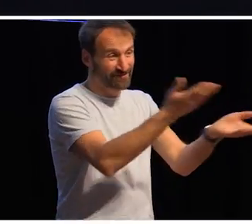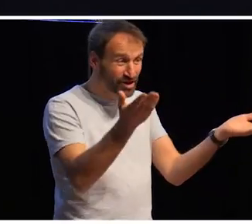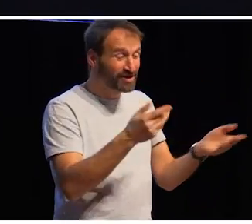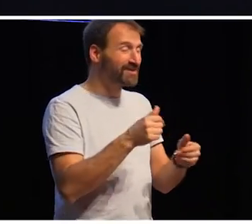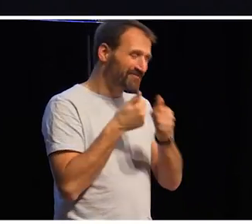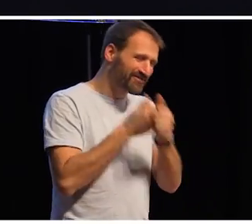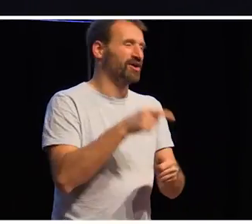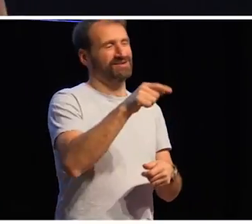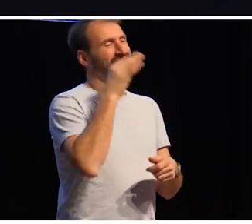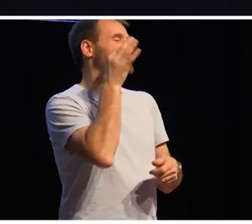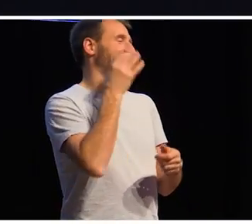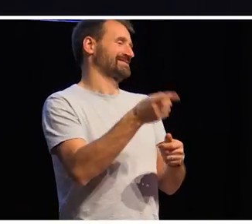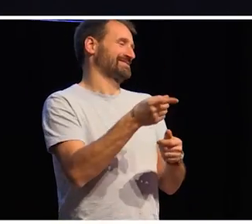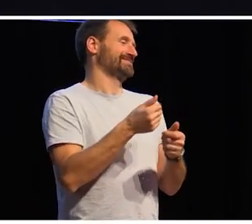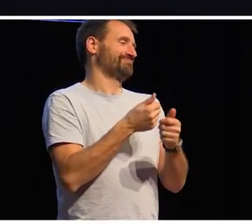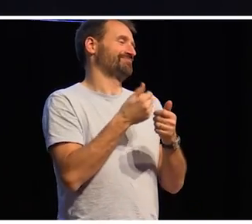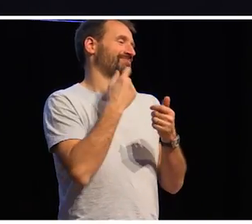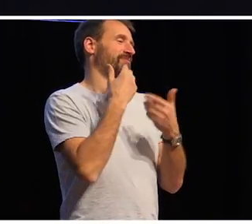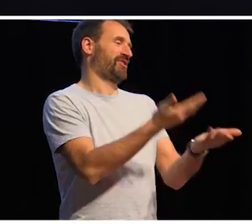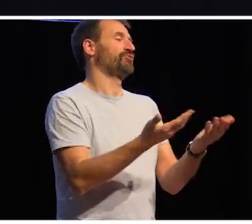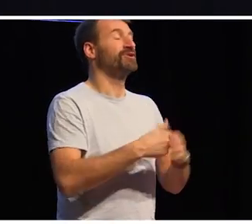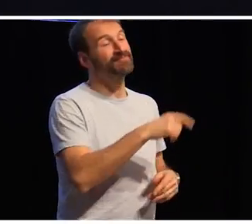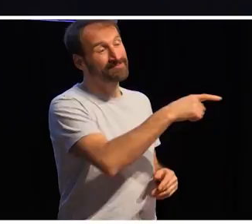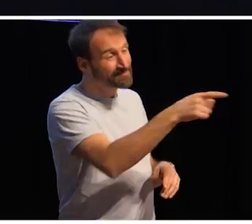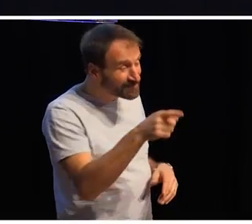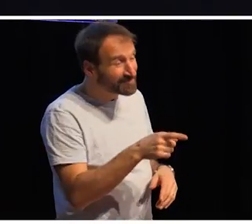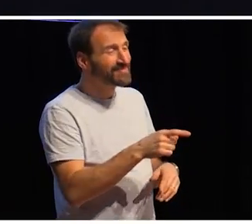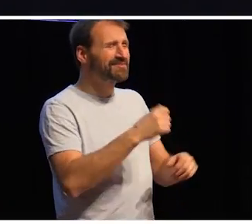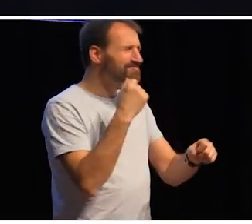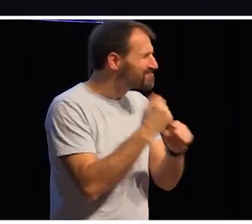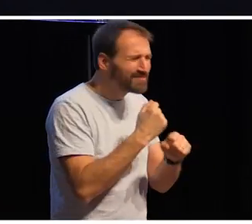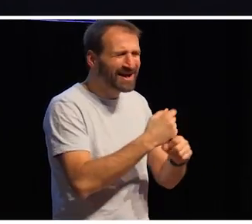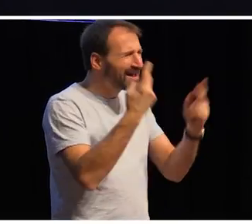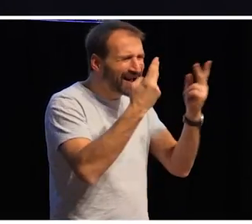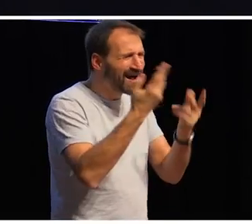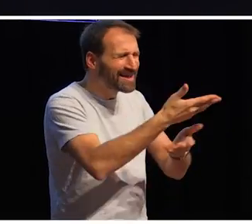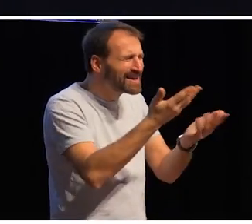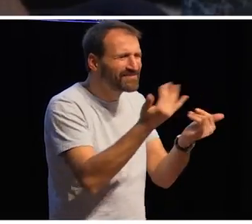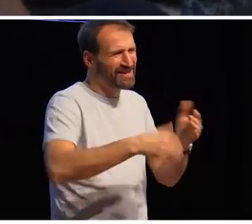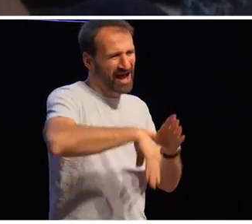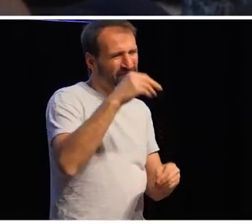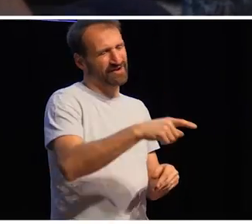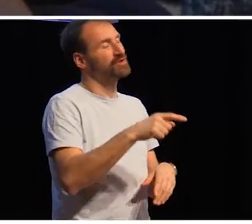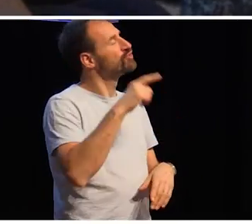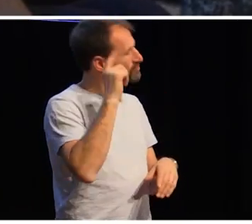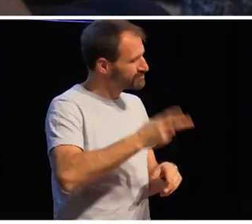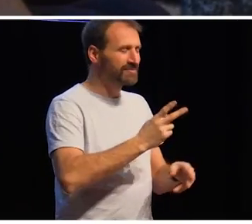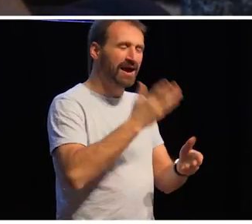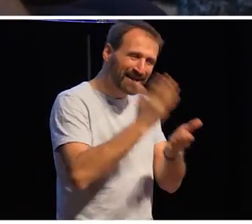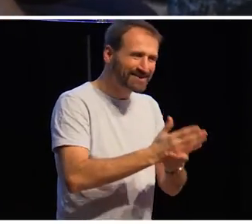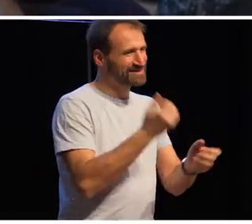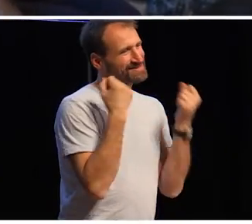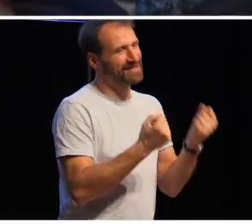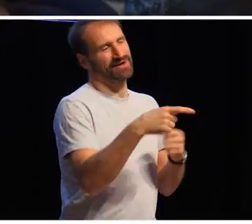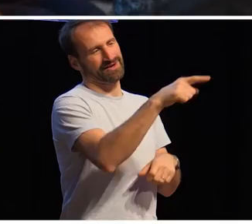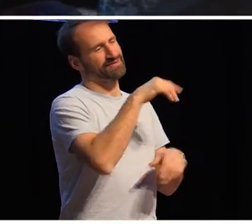it involved. Just try with whatever you have. In the end, have a fun adventure with JavaScript and hardware. Thank you